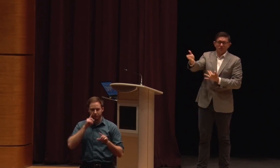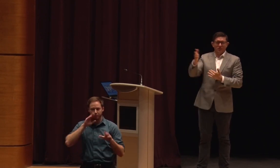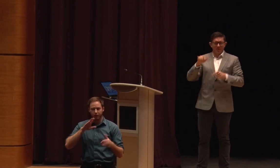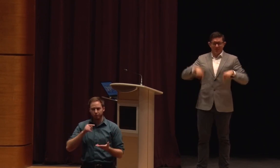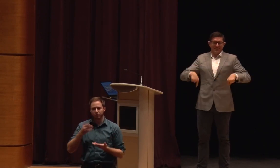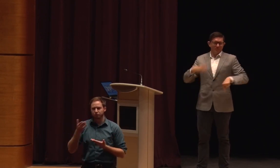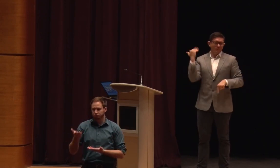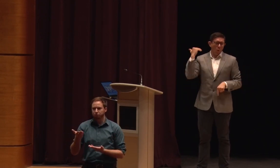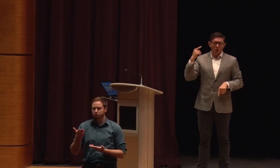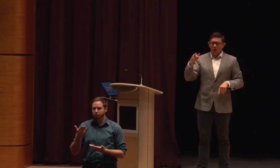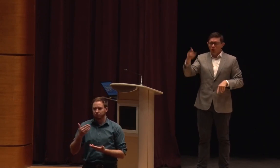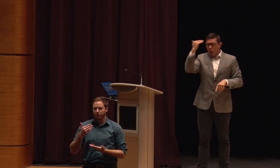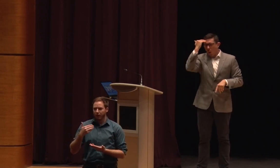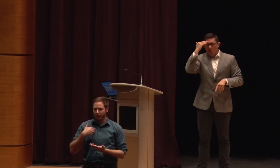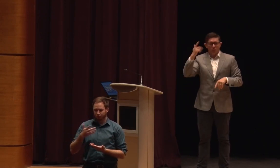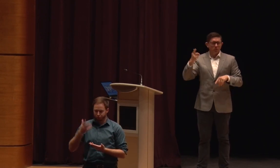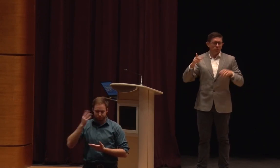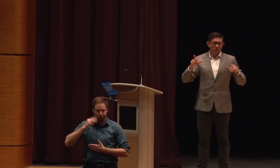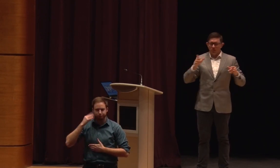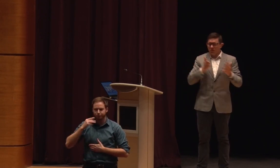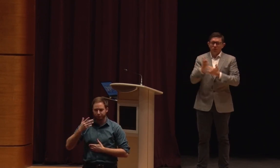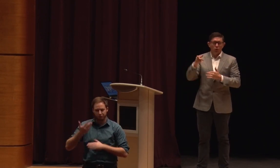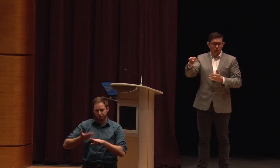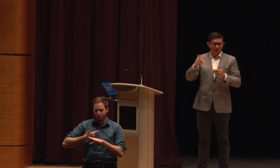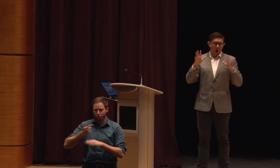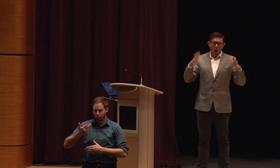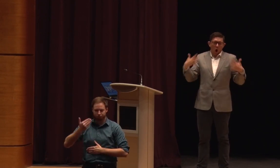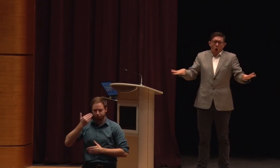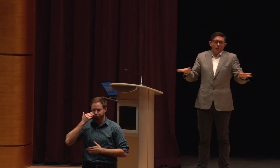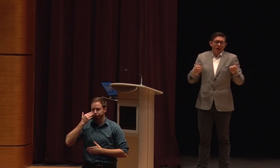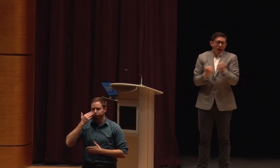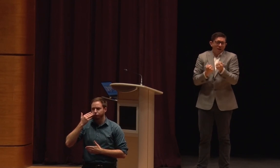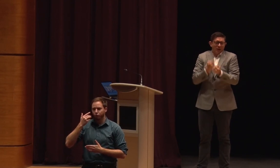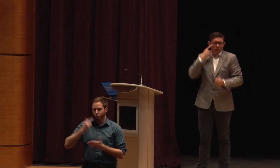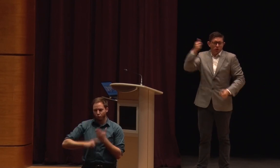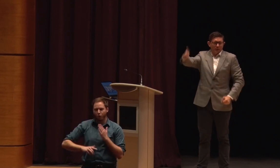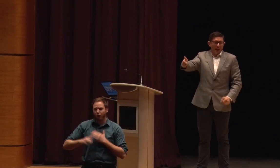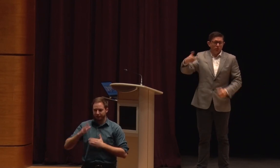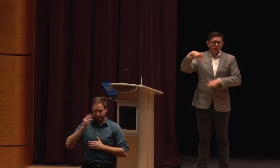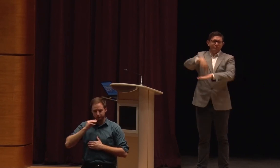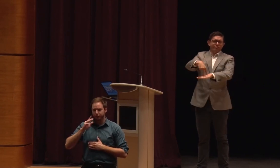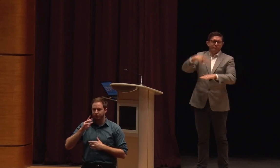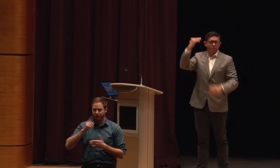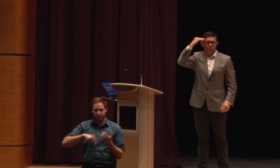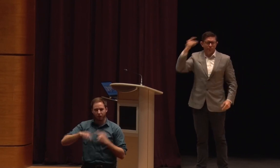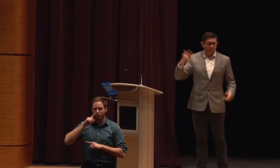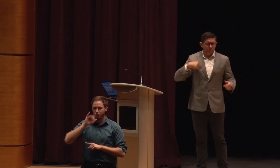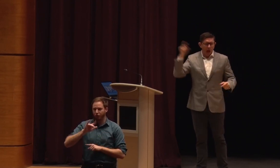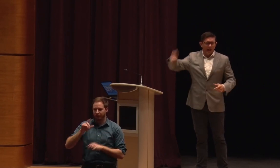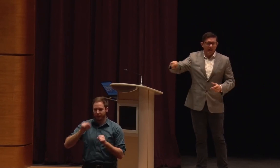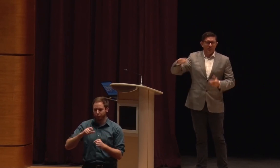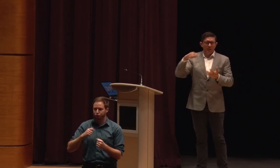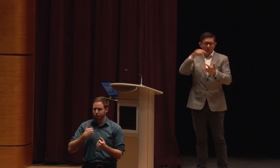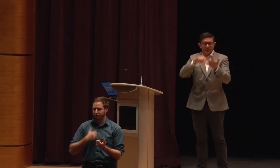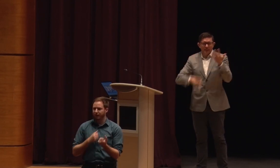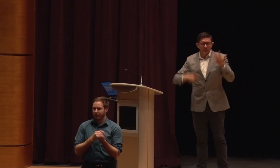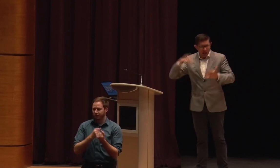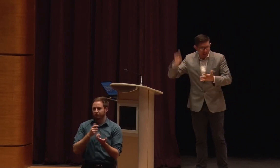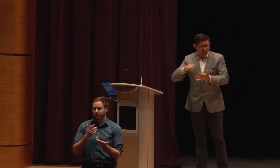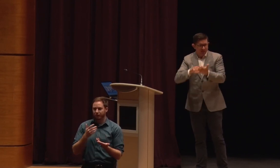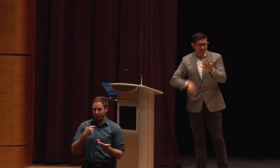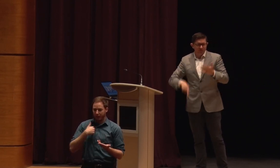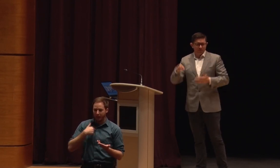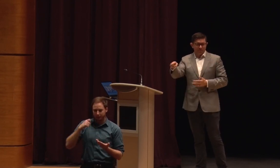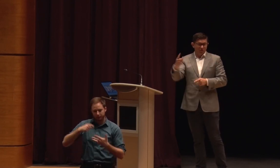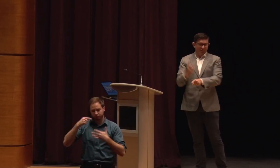she obviously has gone through this before, and she knows, you know, what the experience is and is able to advocate for herself. You know, I